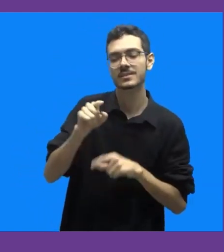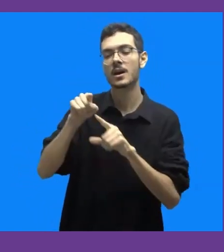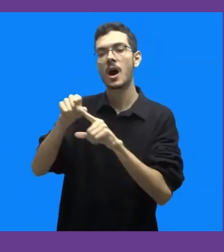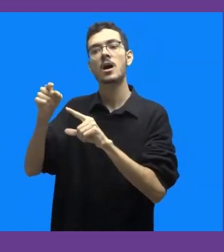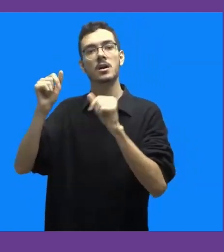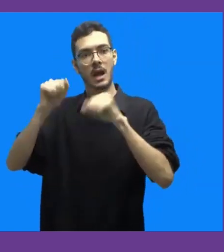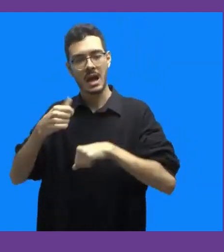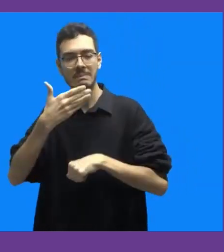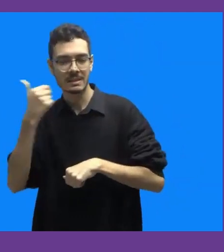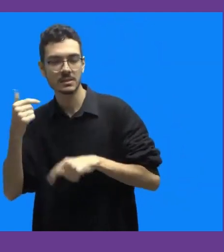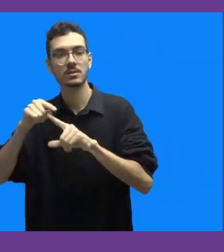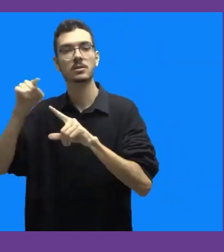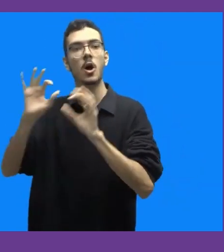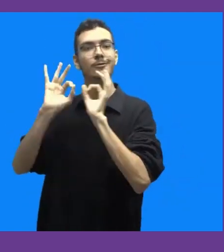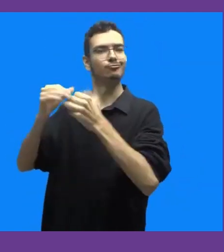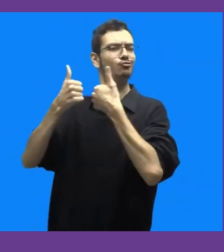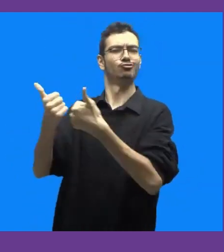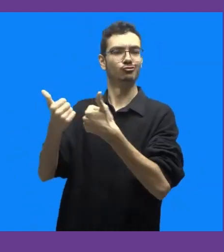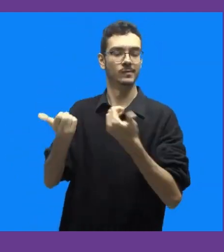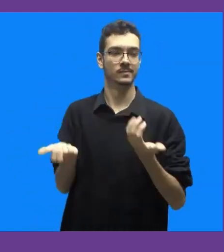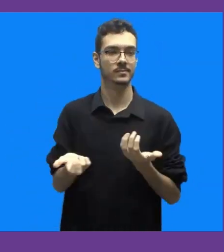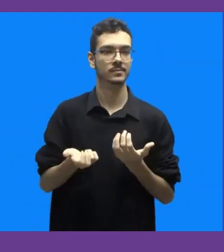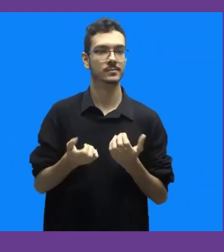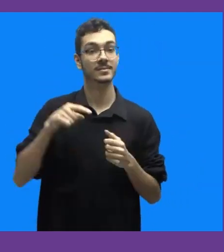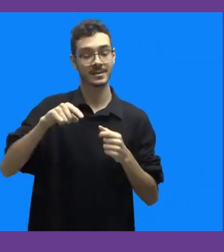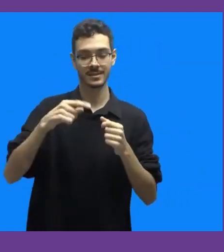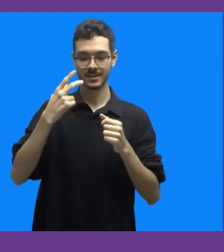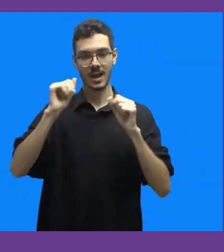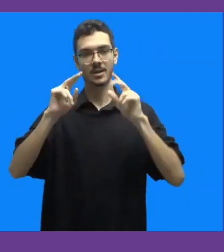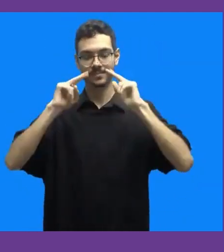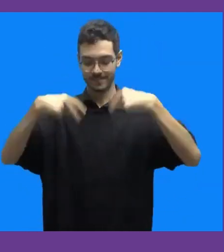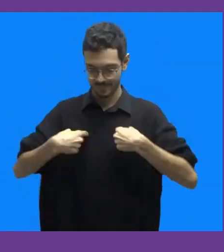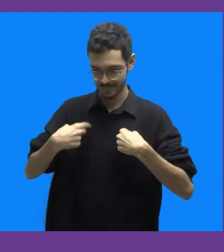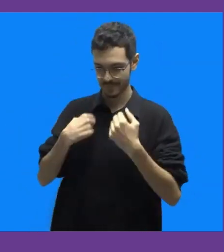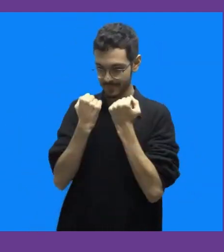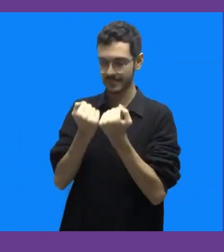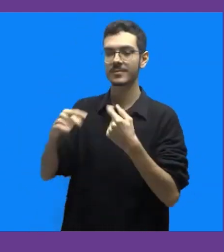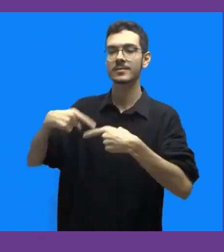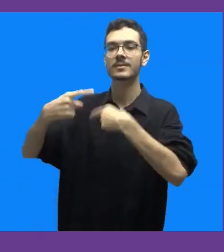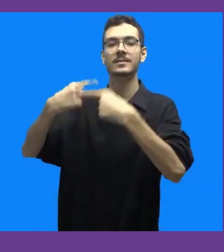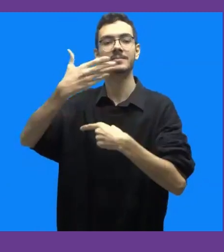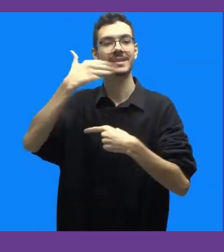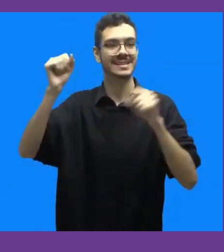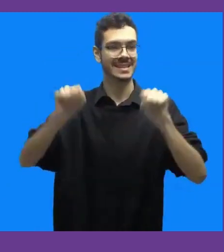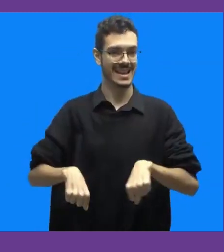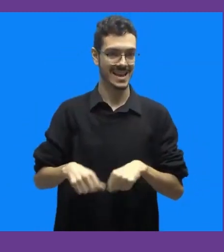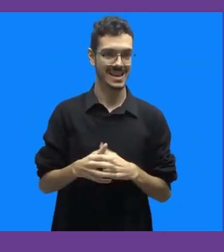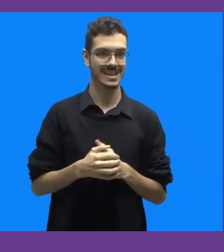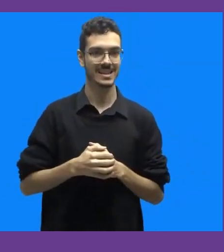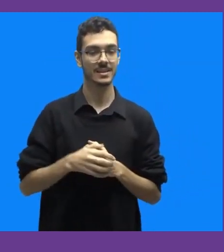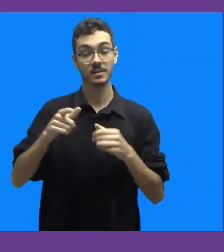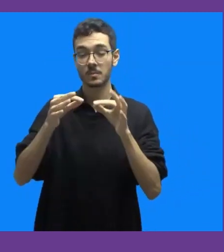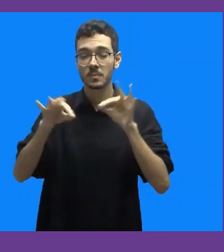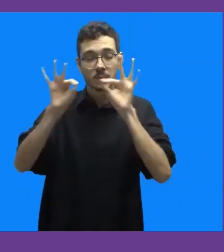at least see, they at least make the effort to see what can I do to improve? So what actions can I